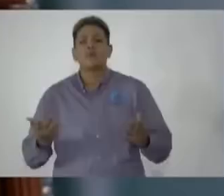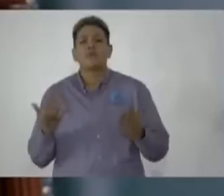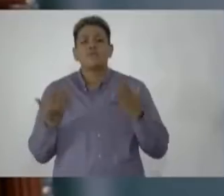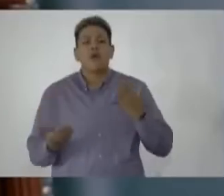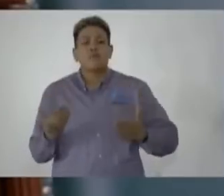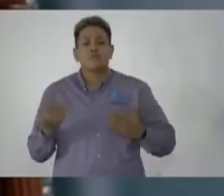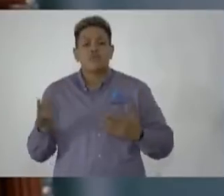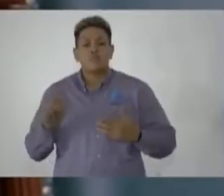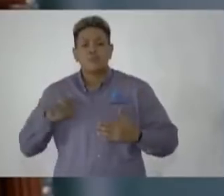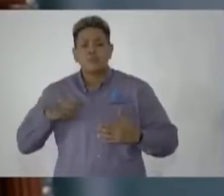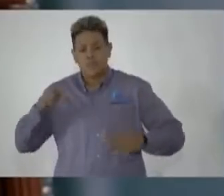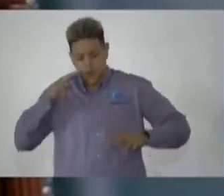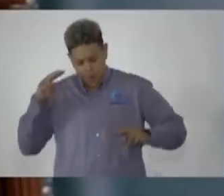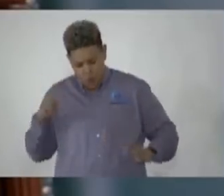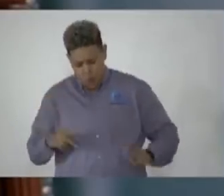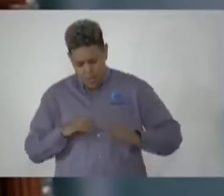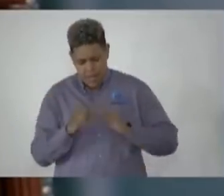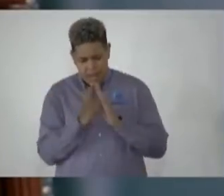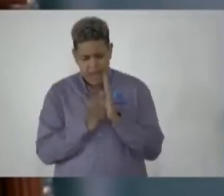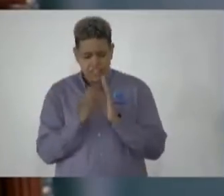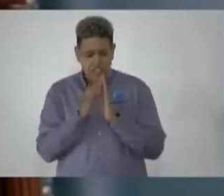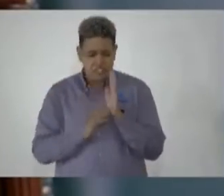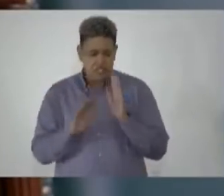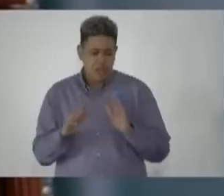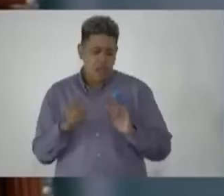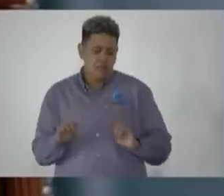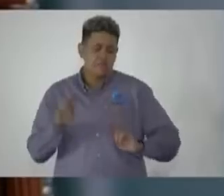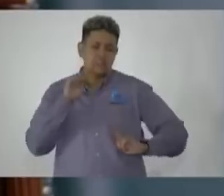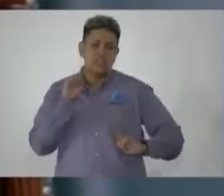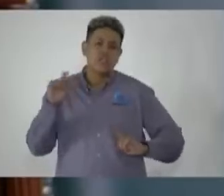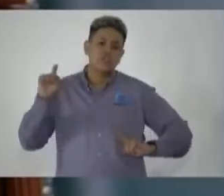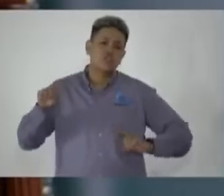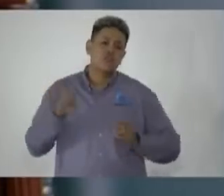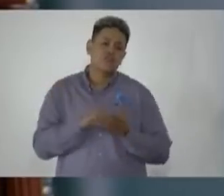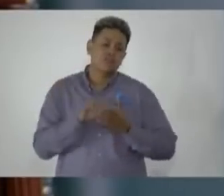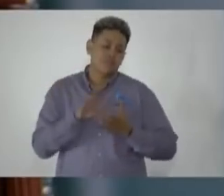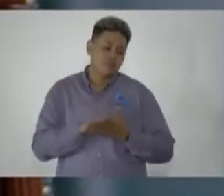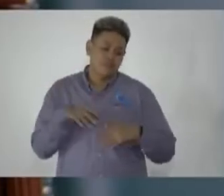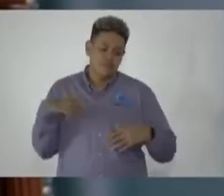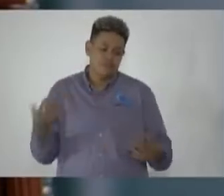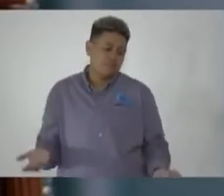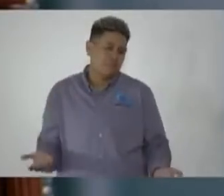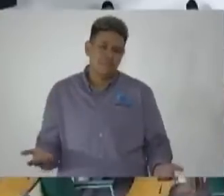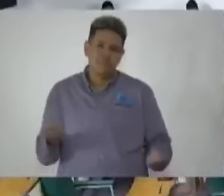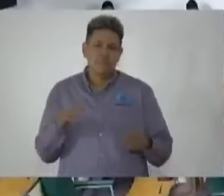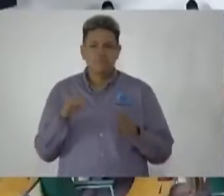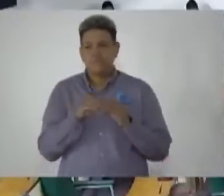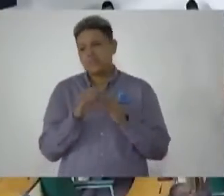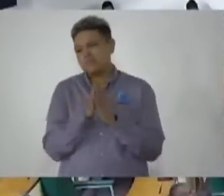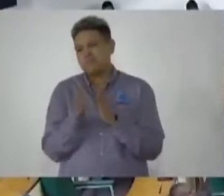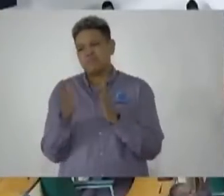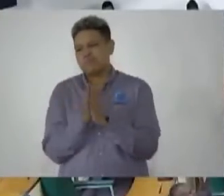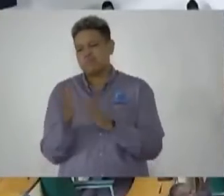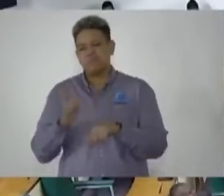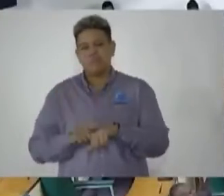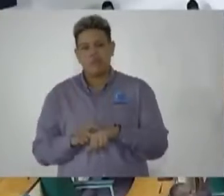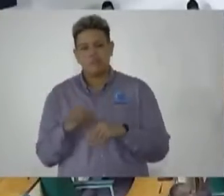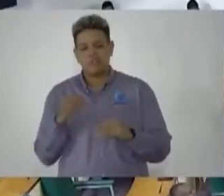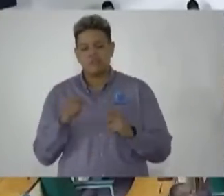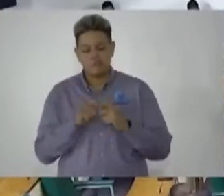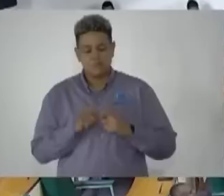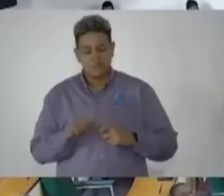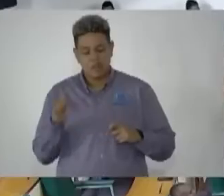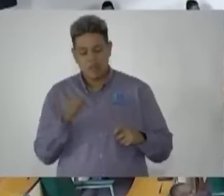perhaps something that we need to look at in the legislation to say it should be tabled. The other commissions,